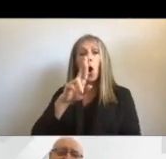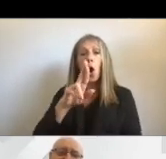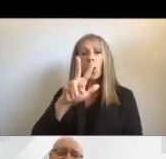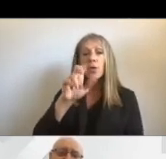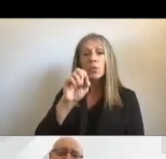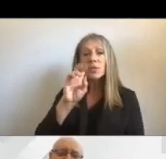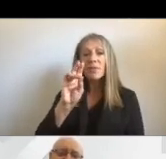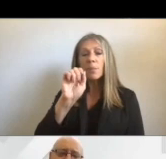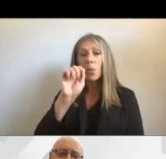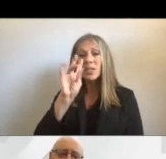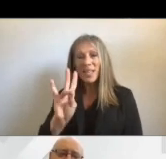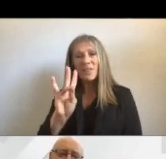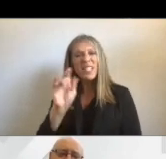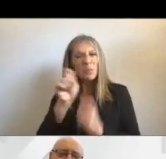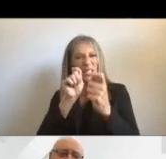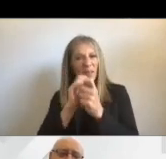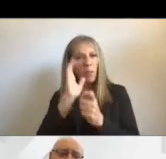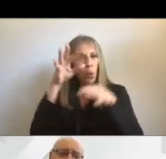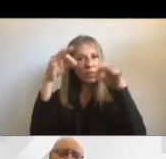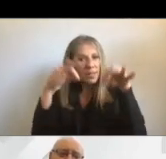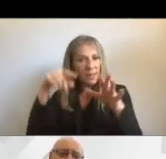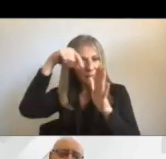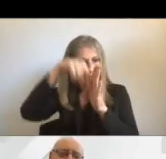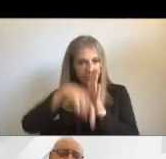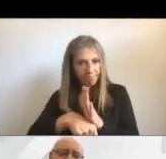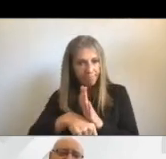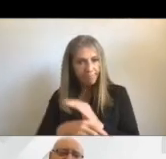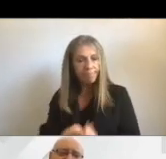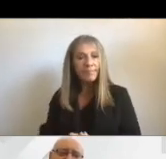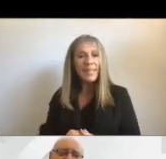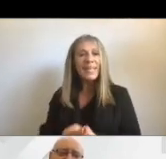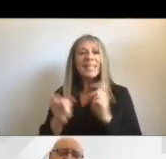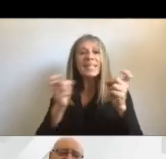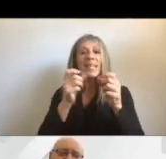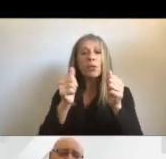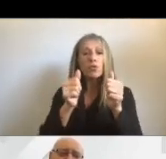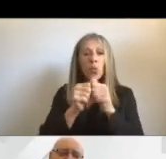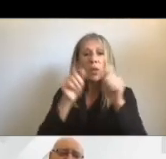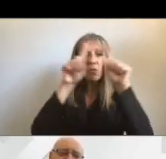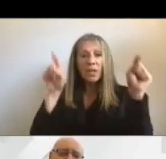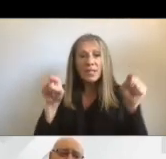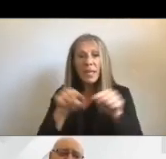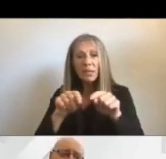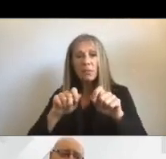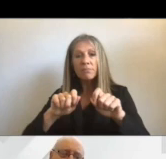walking man is shown, must be 7 seconds minimum.